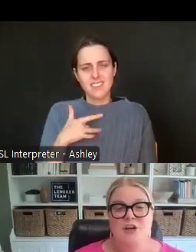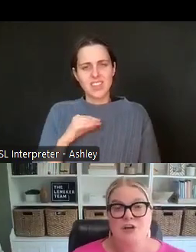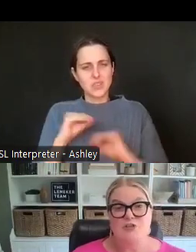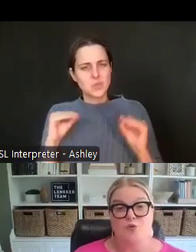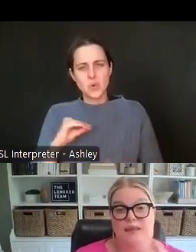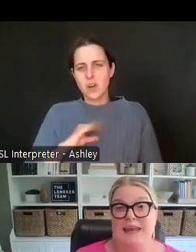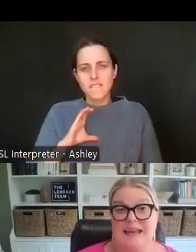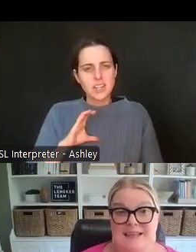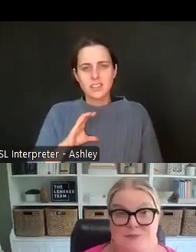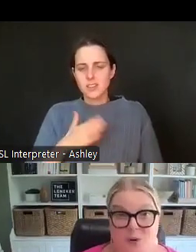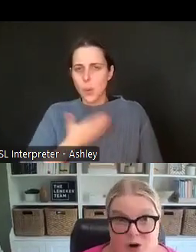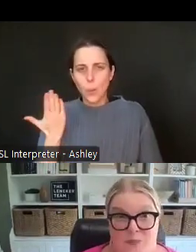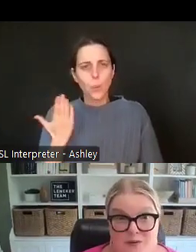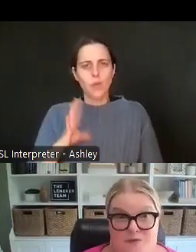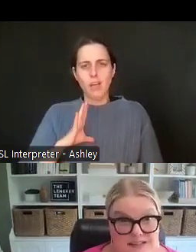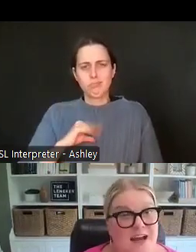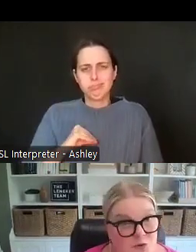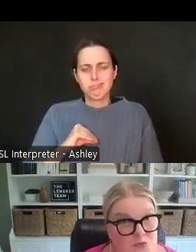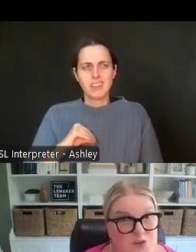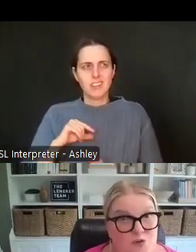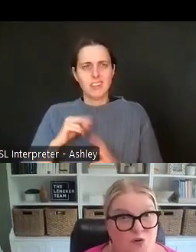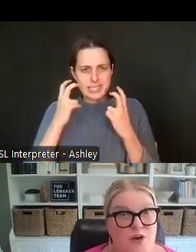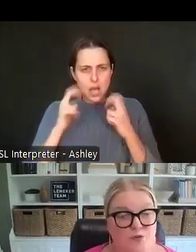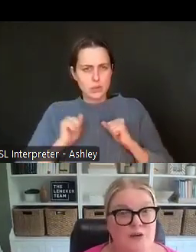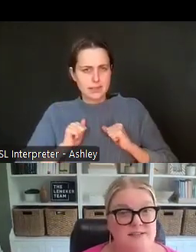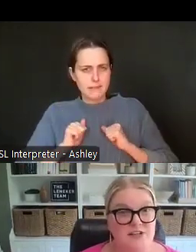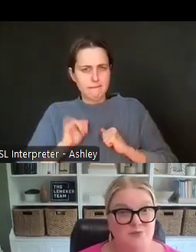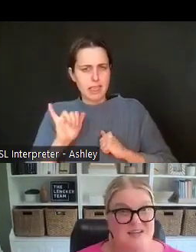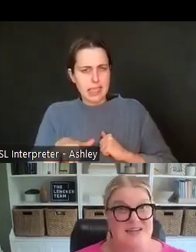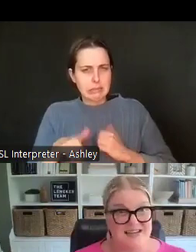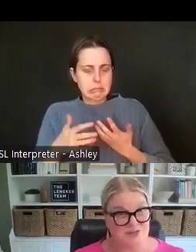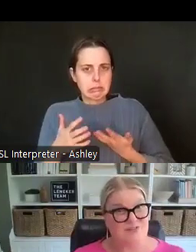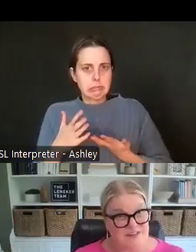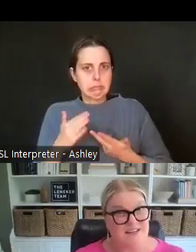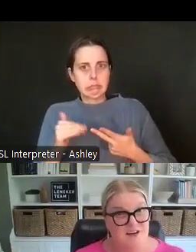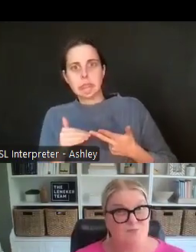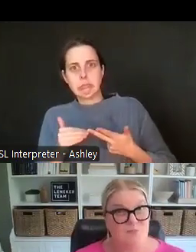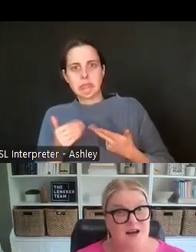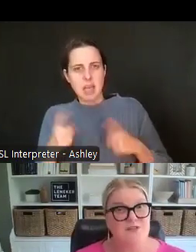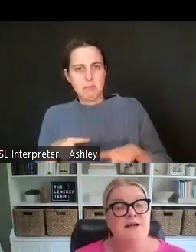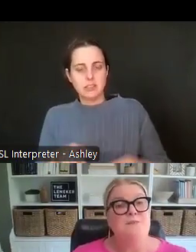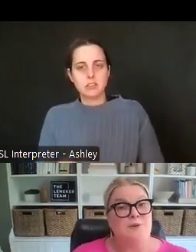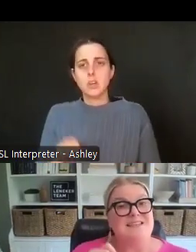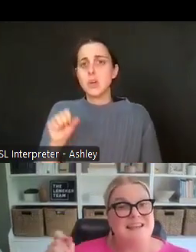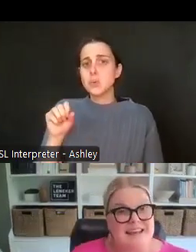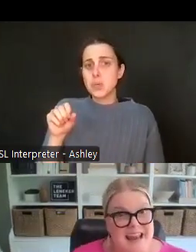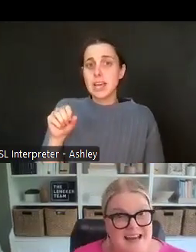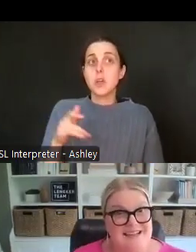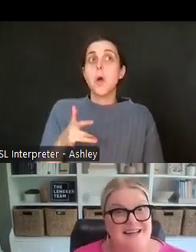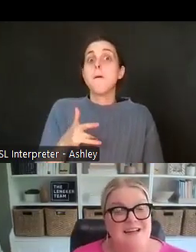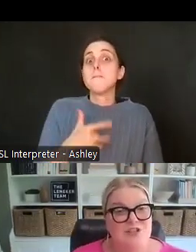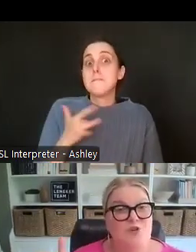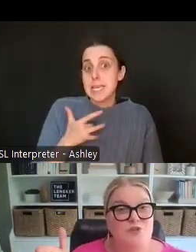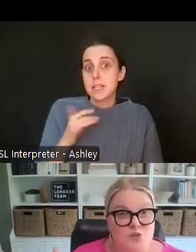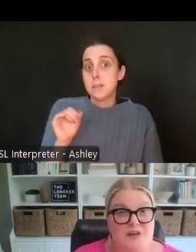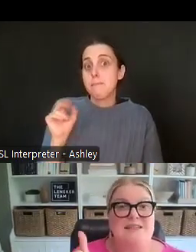yourself. So it is in part about feelings. I agree with you. The World Health Organization would say, yes, there's a feeling of burnout, but it's